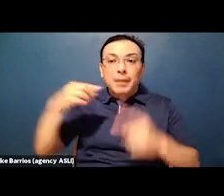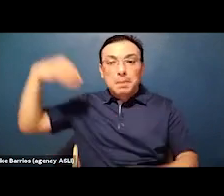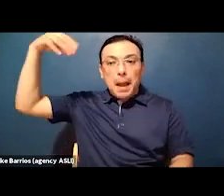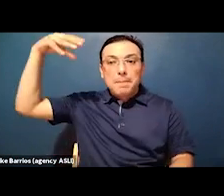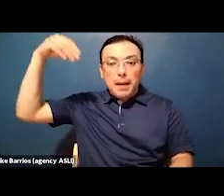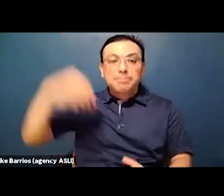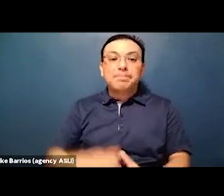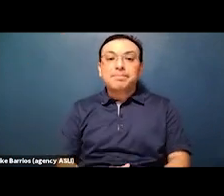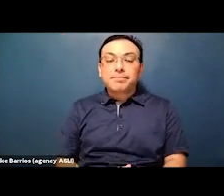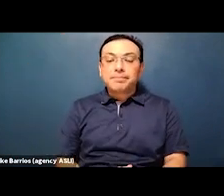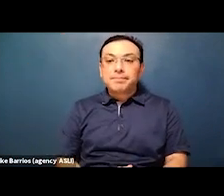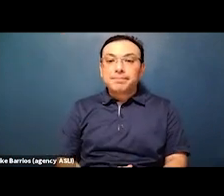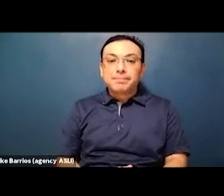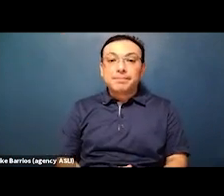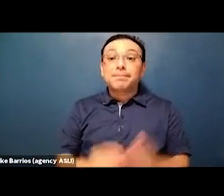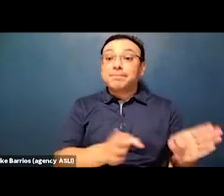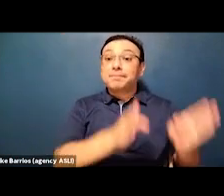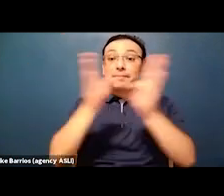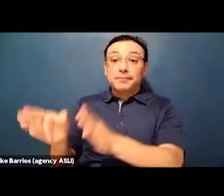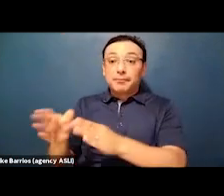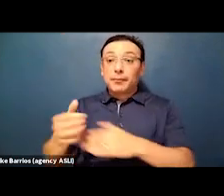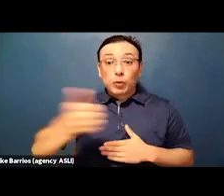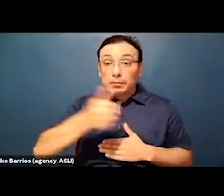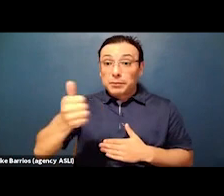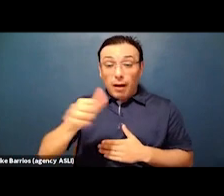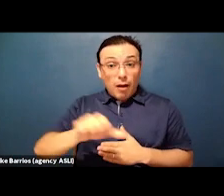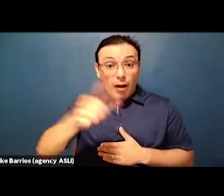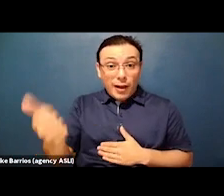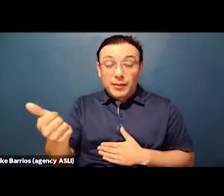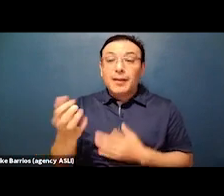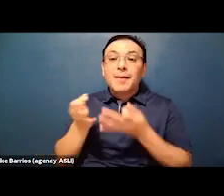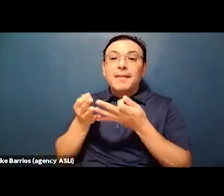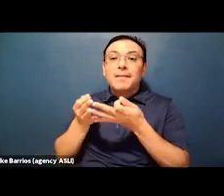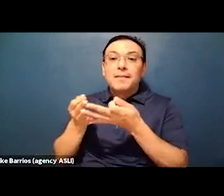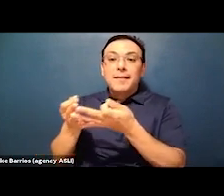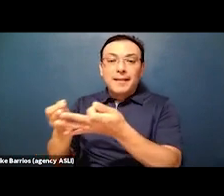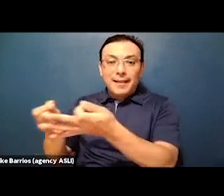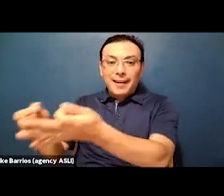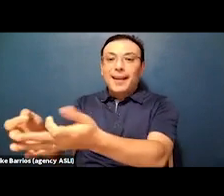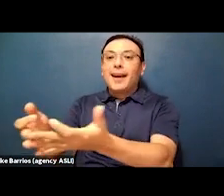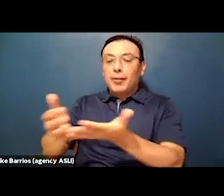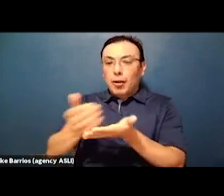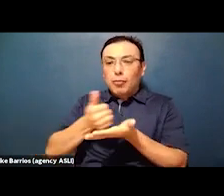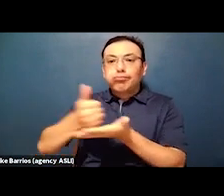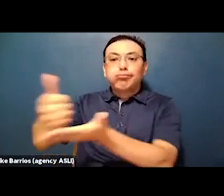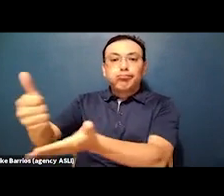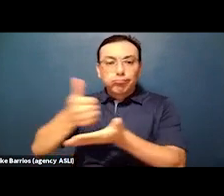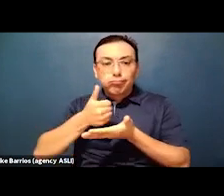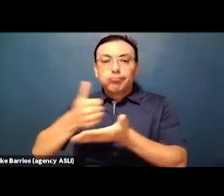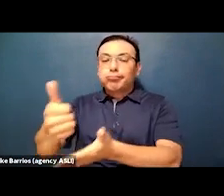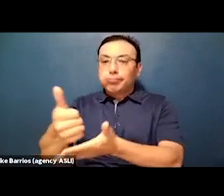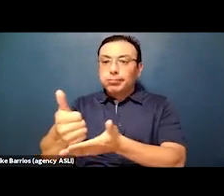We also see an expansion of service for the ferry, offering more alternatives for people with disabilities to get